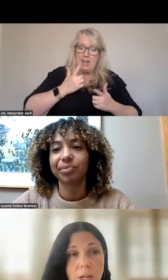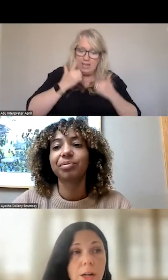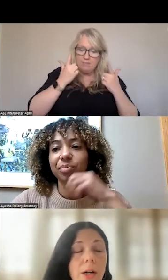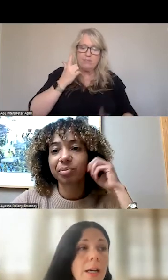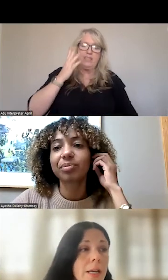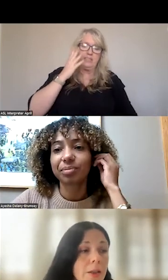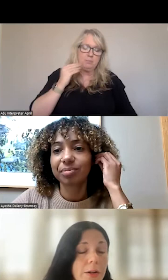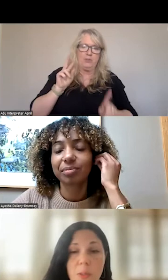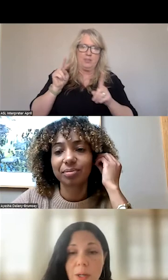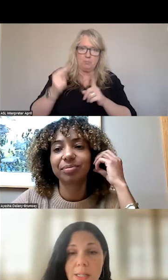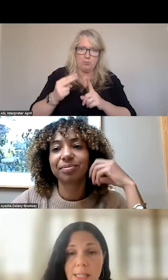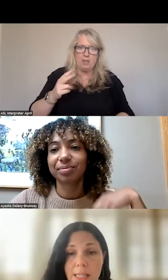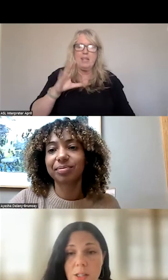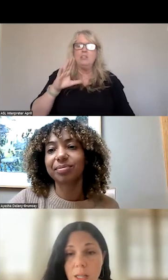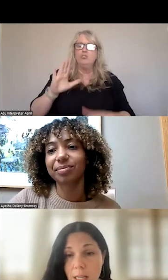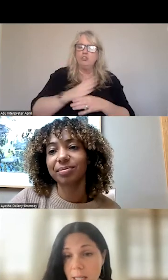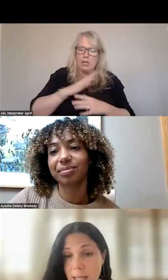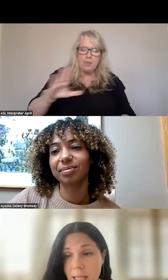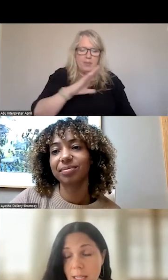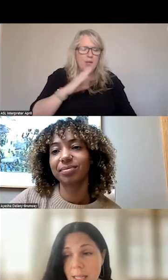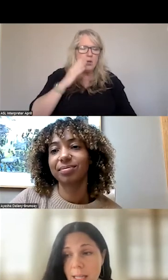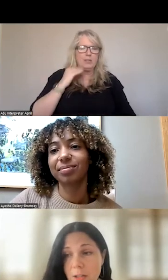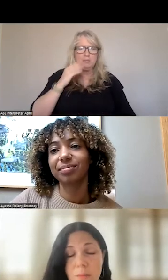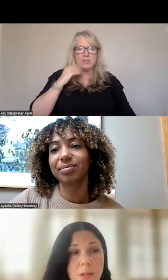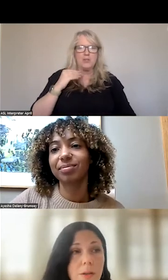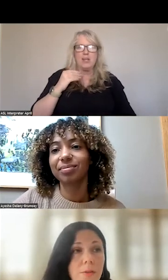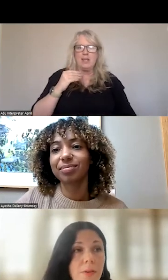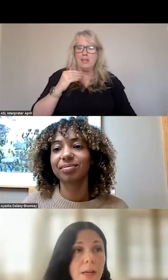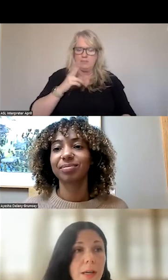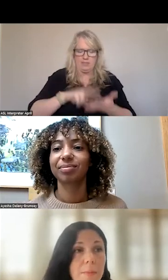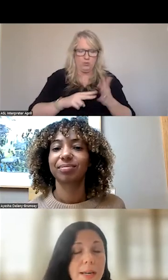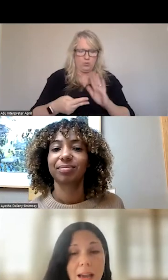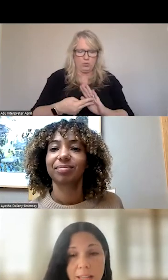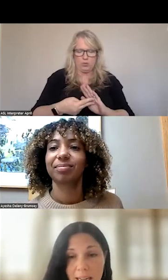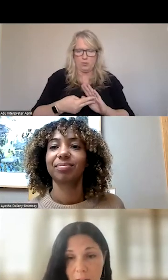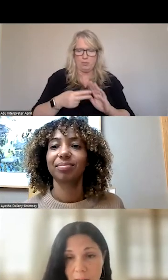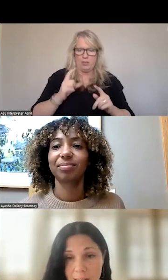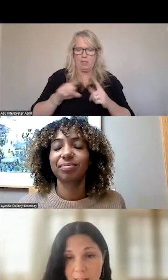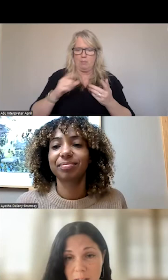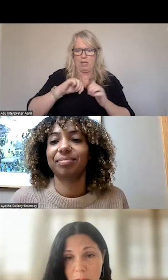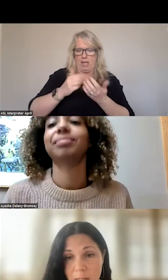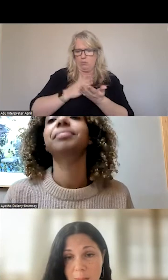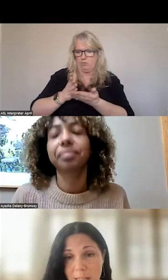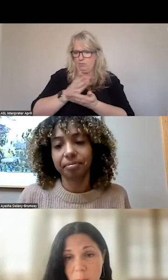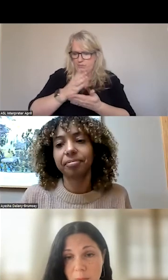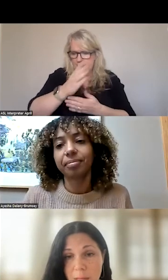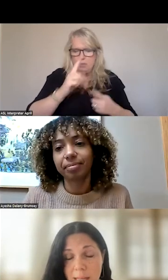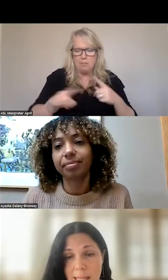to share their experiences in terms of navigating the crisis system, which